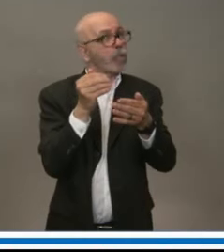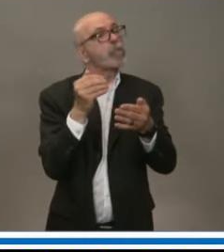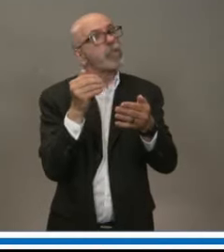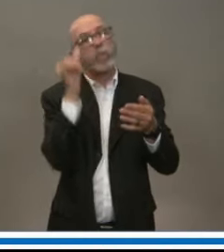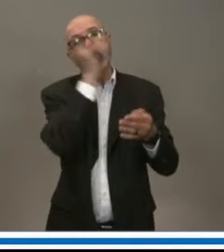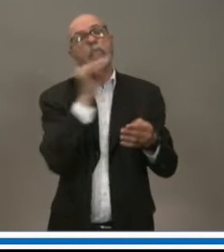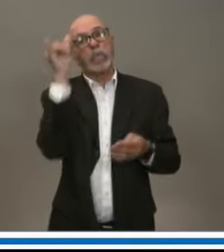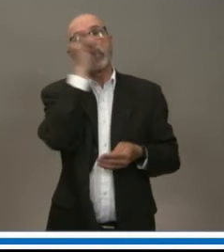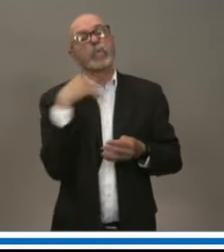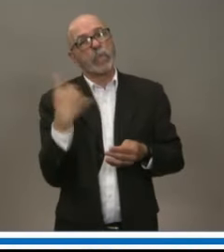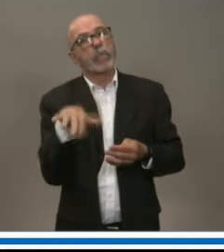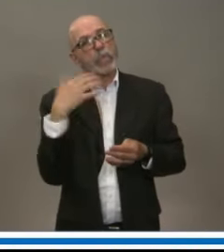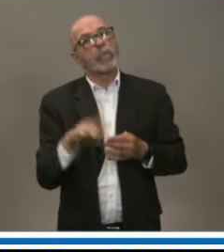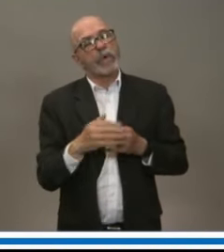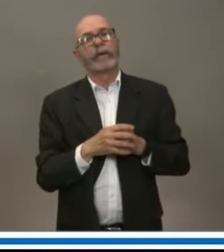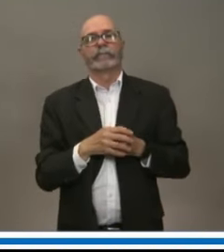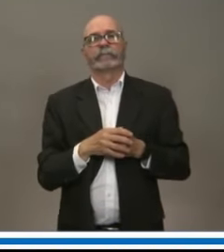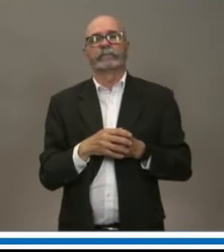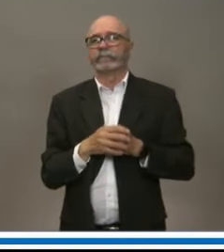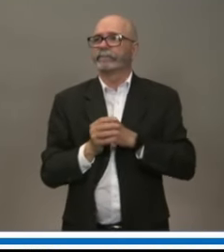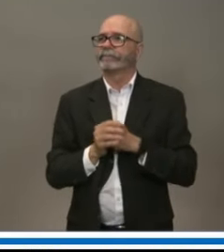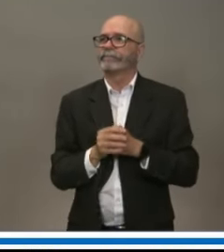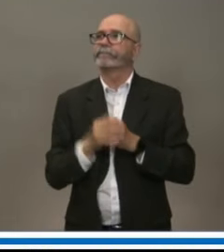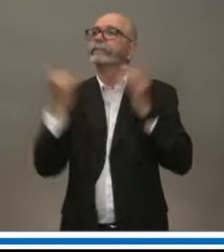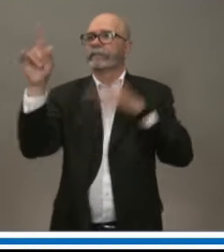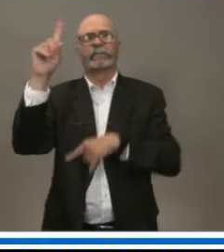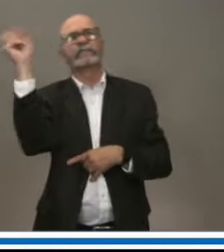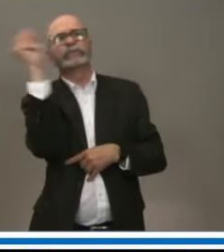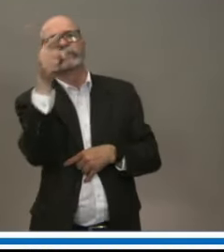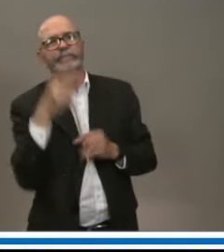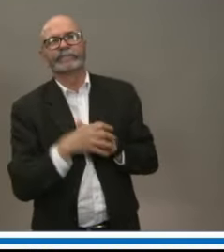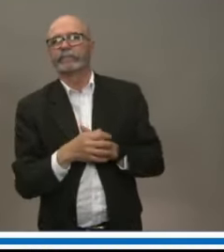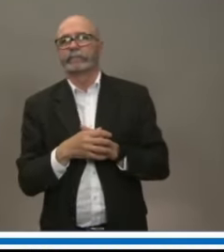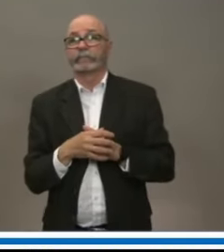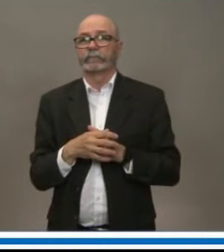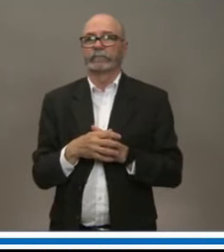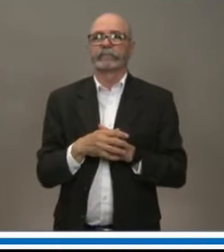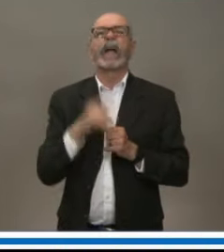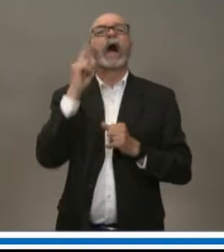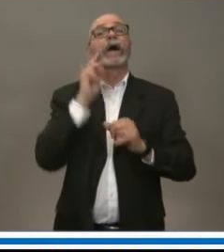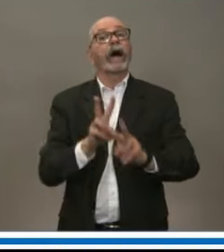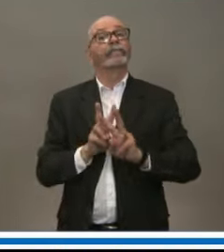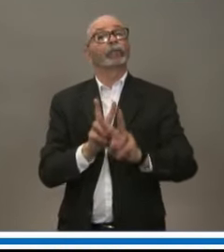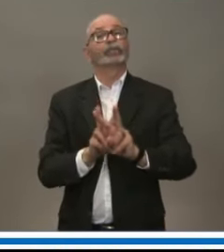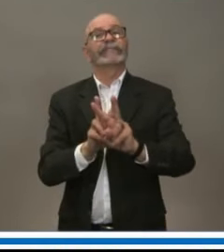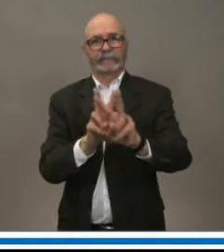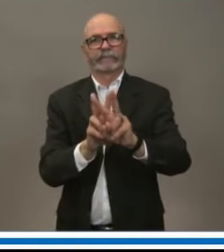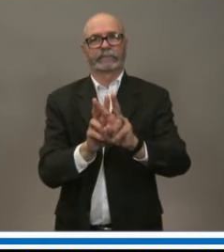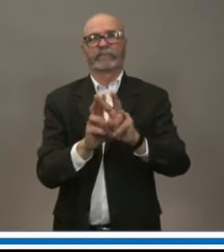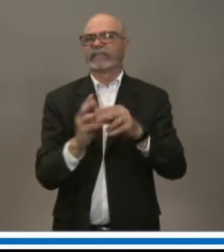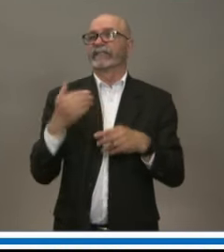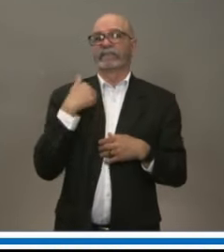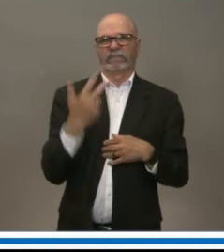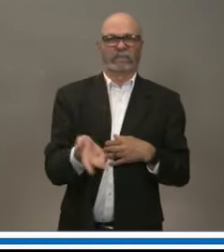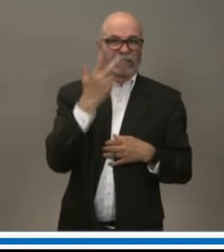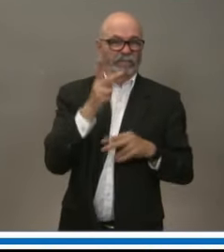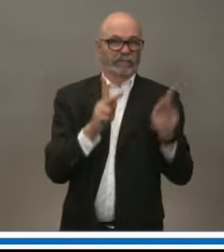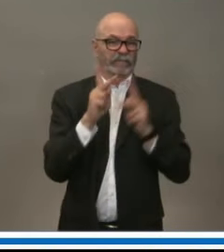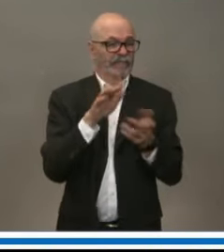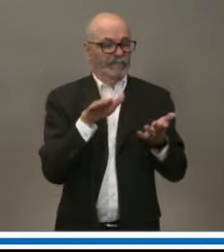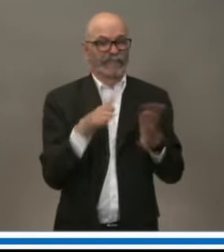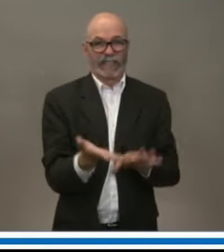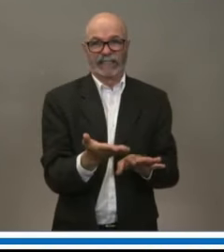follow-up. Okay. Now to funerals. We've had 3 deaths in the province. What's the current best